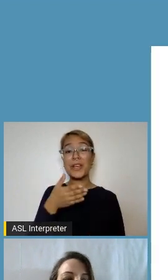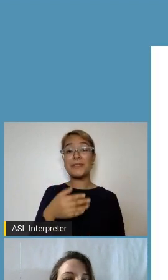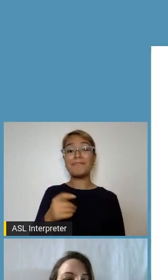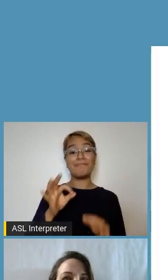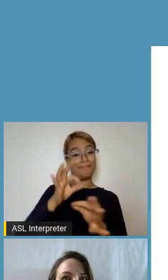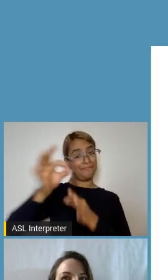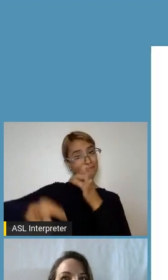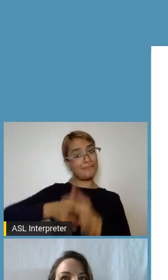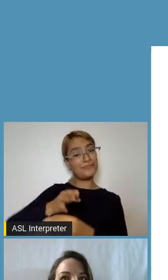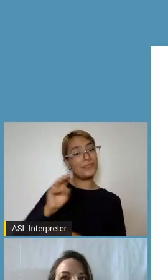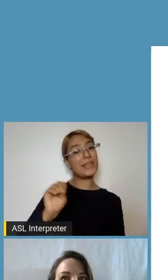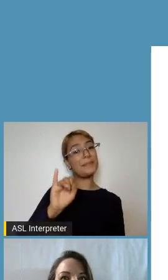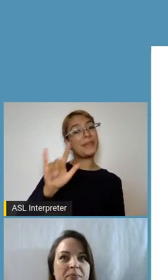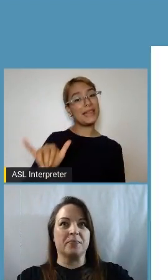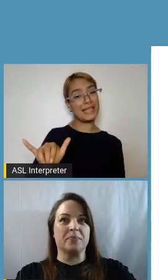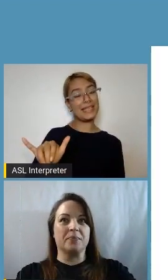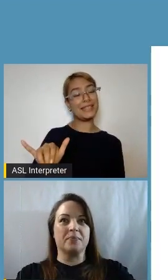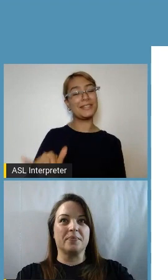Emily.